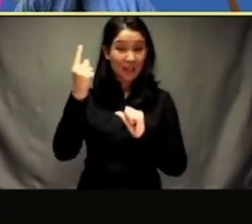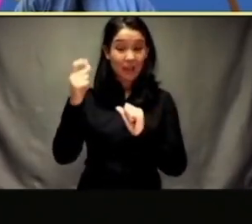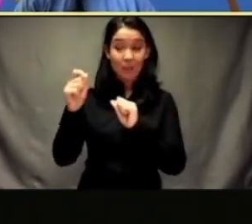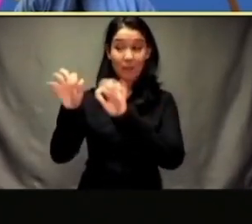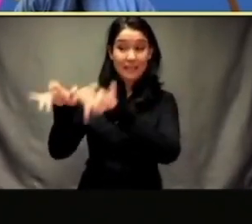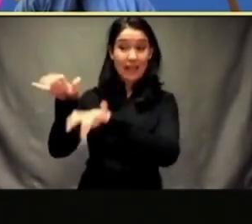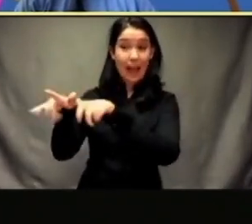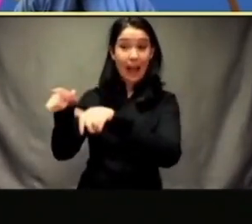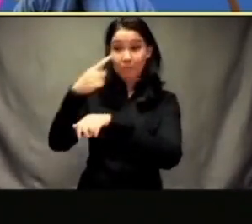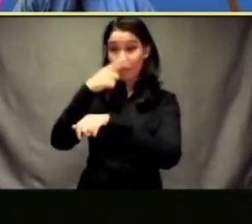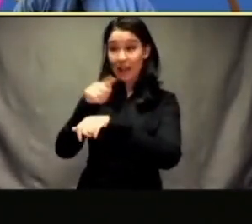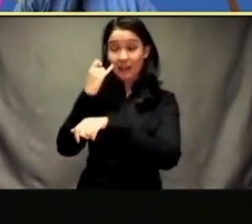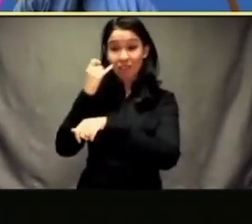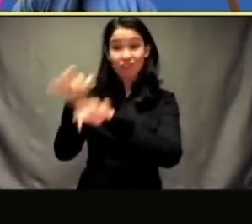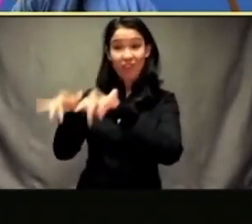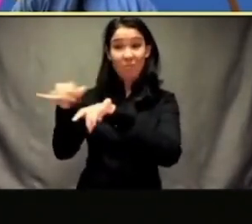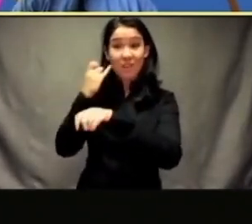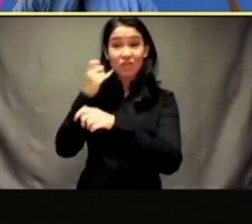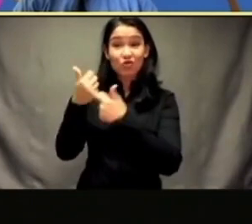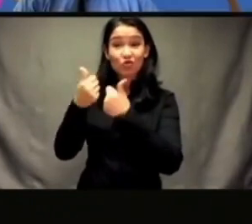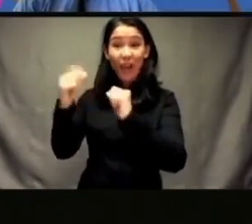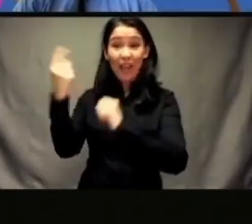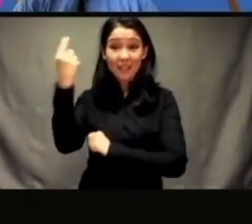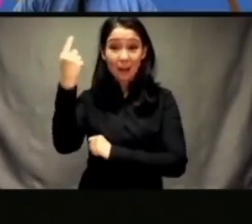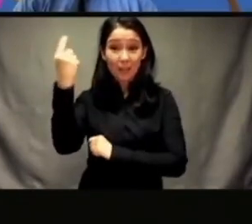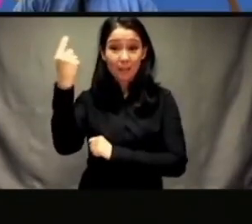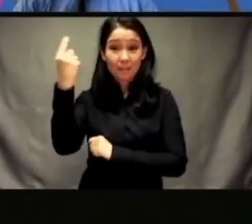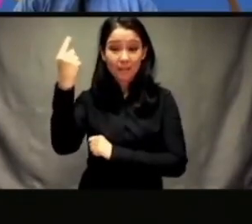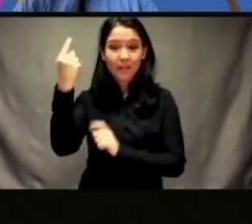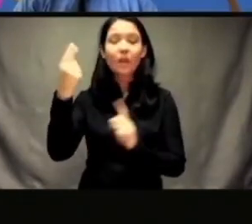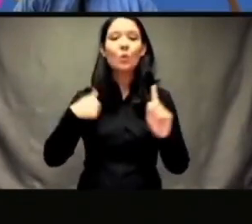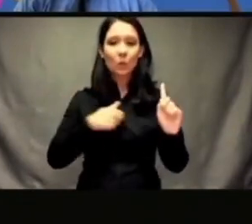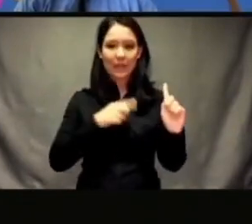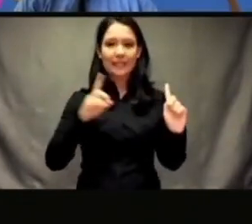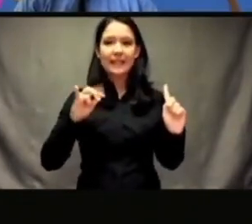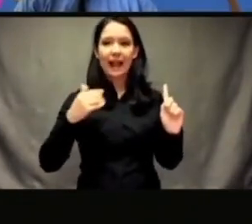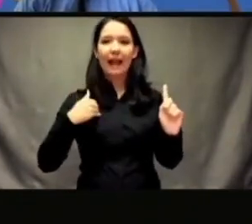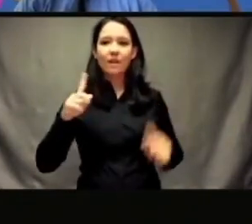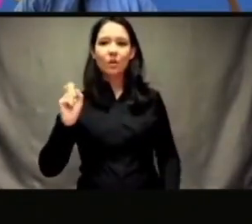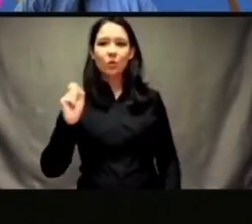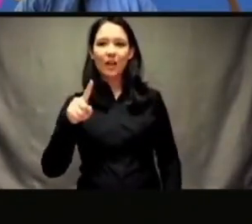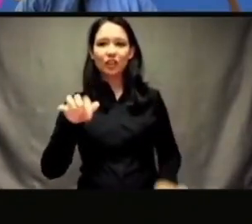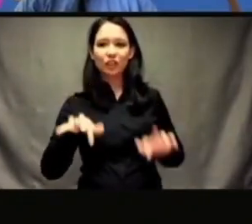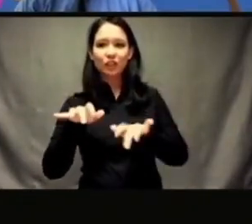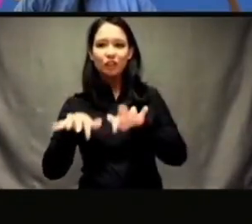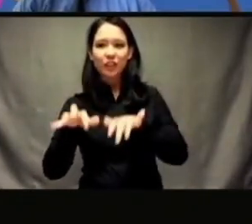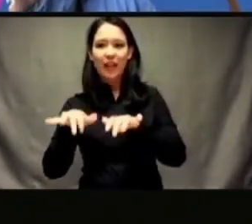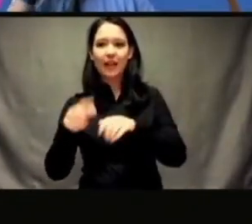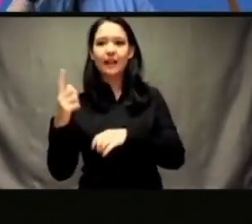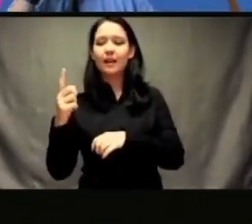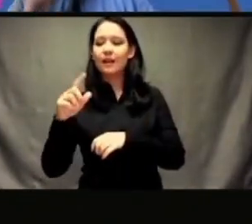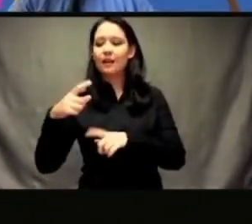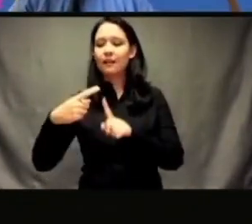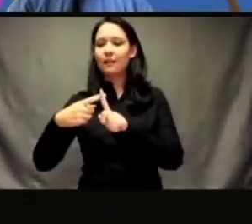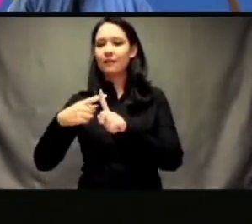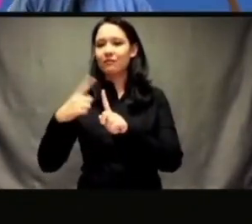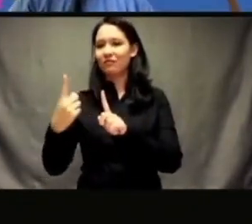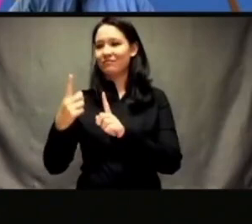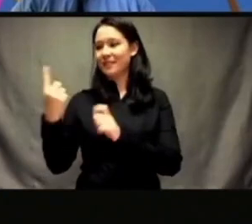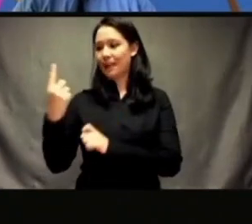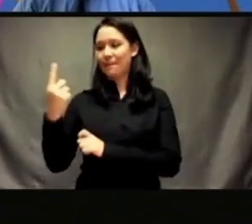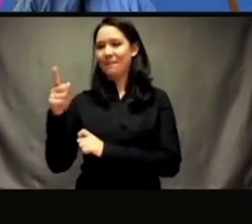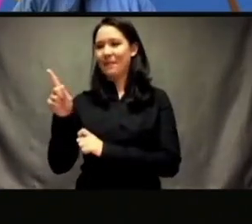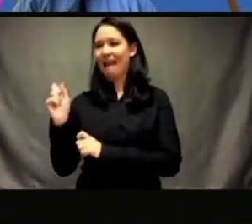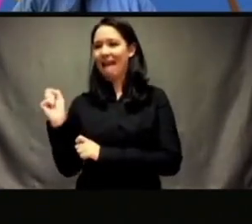if anybody's trying new things or. Hold on, We James, did have a question in the chat from Celine Hidalgo.